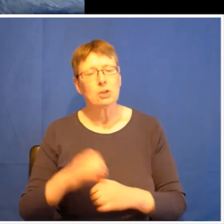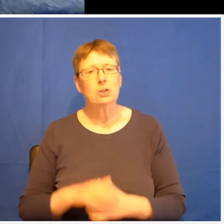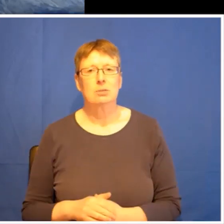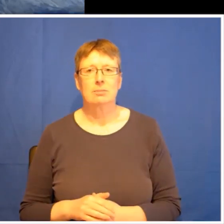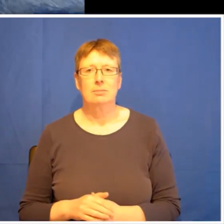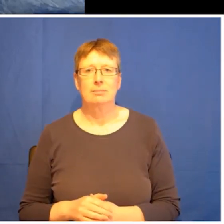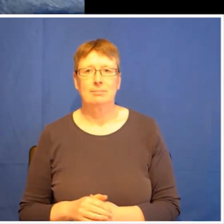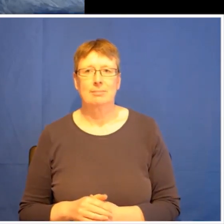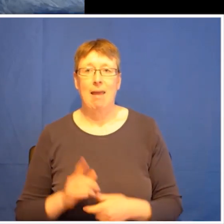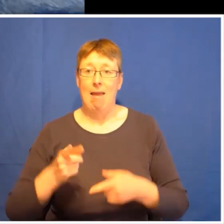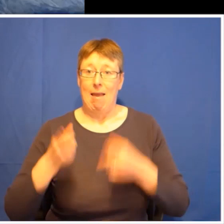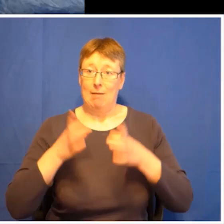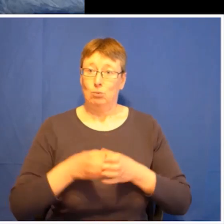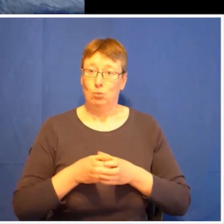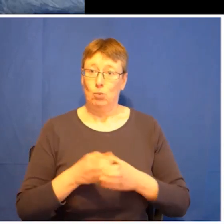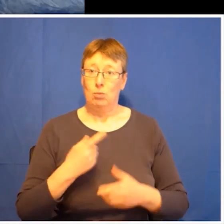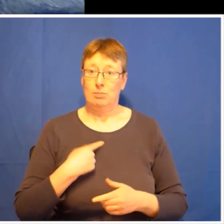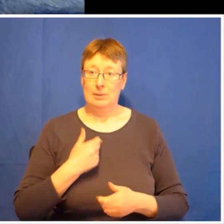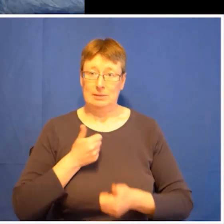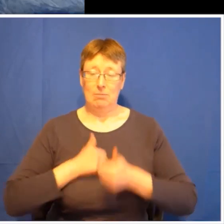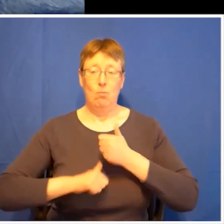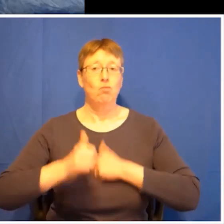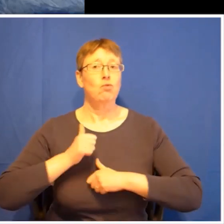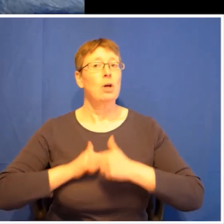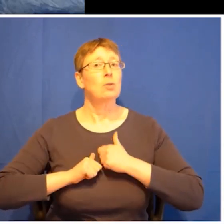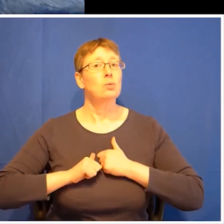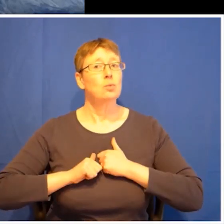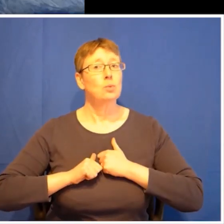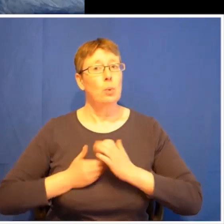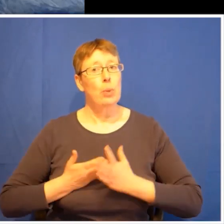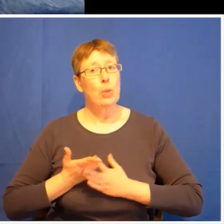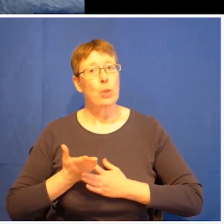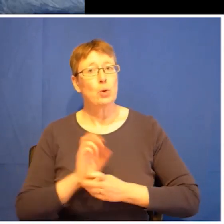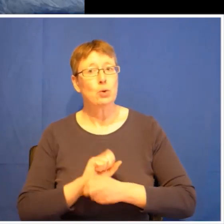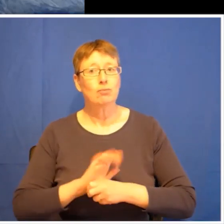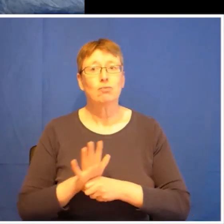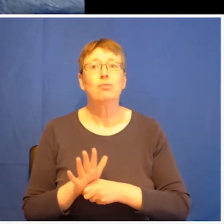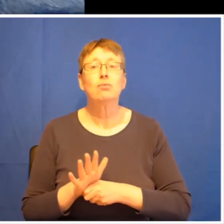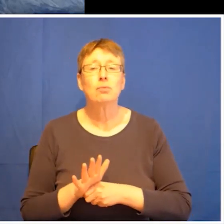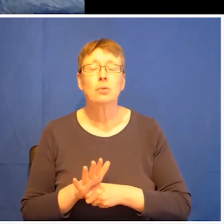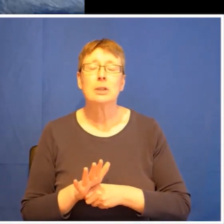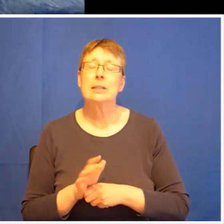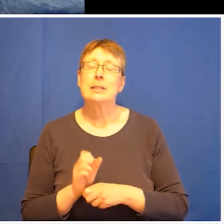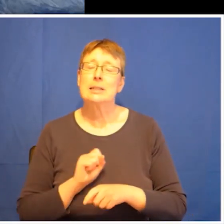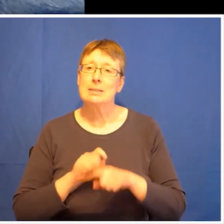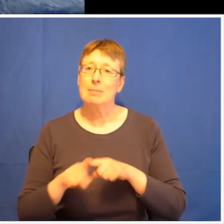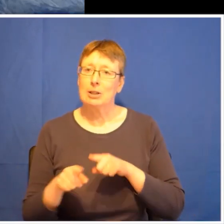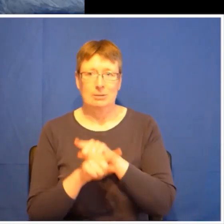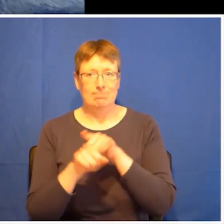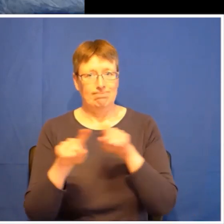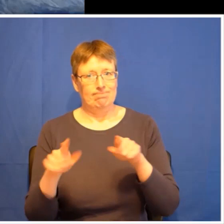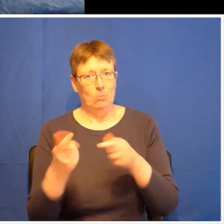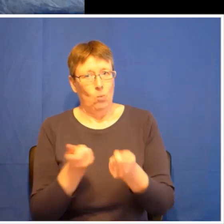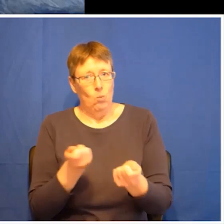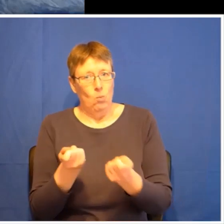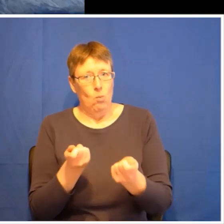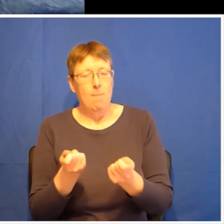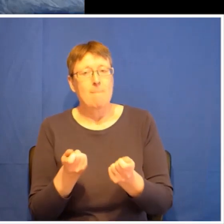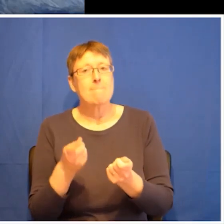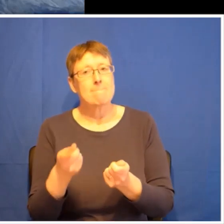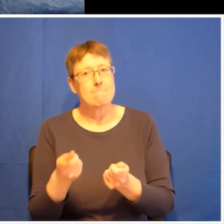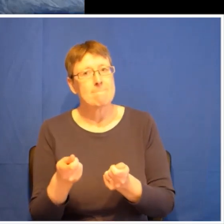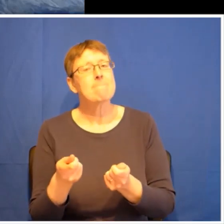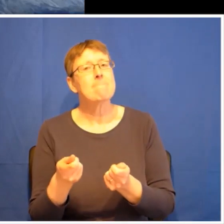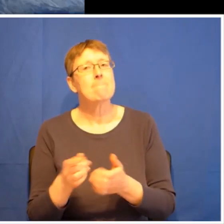the head of the school, I'm really proud of the way our school has reacted during the pandemic. And we're especially proud of the way you, our